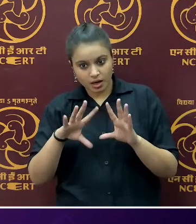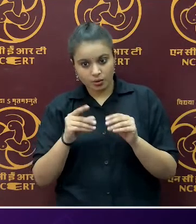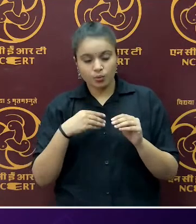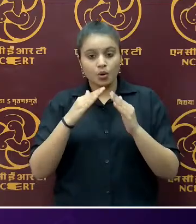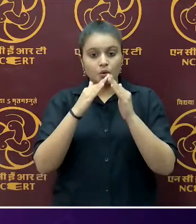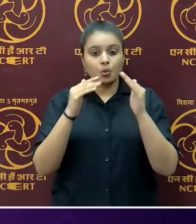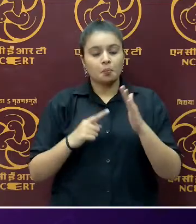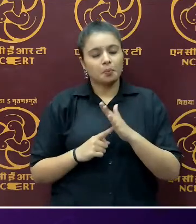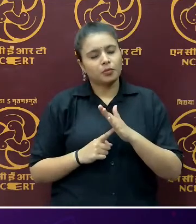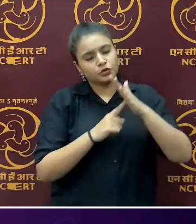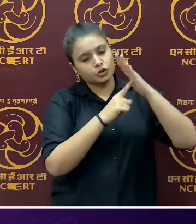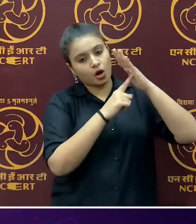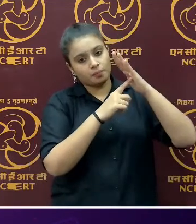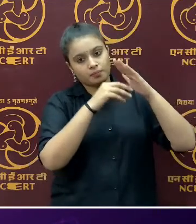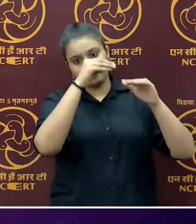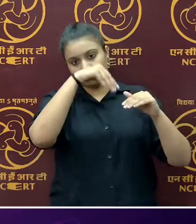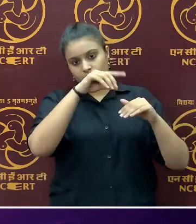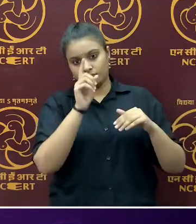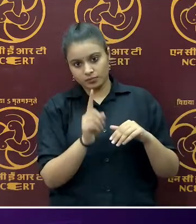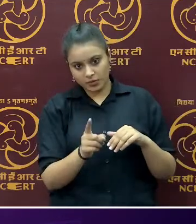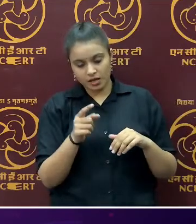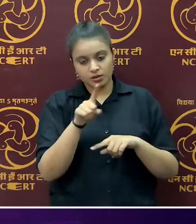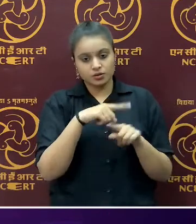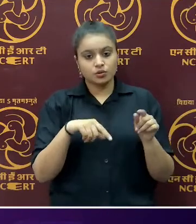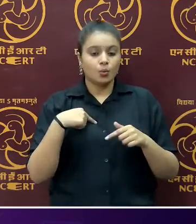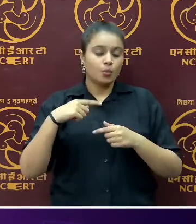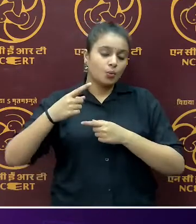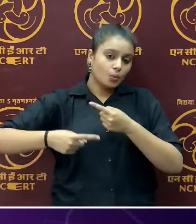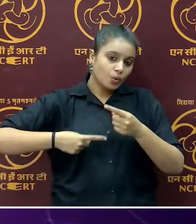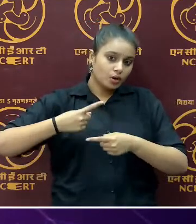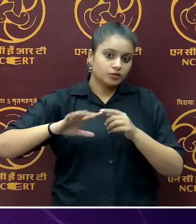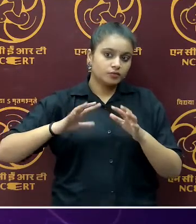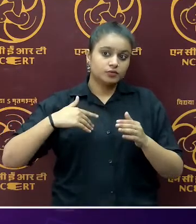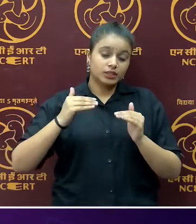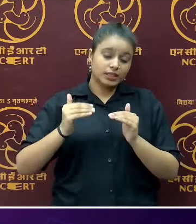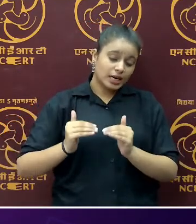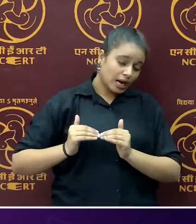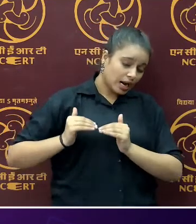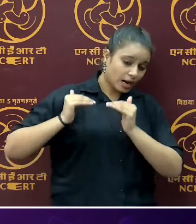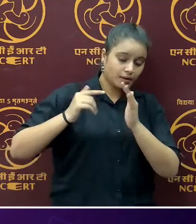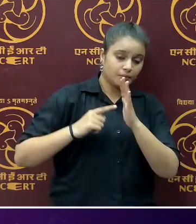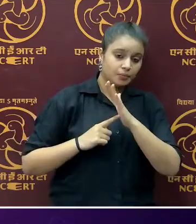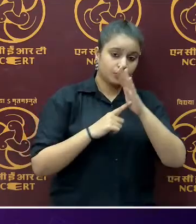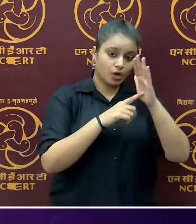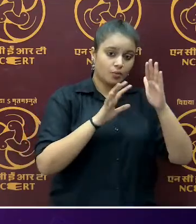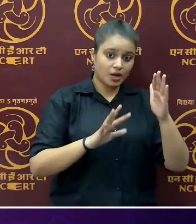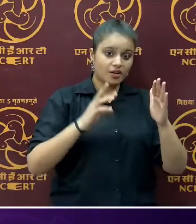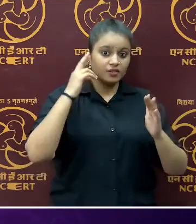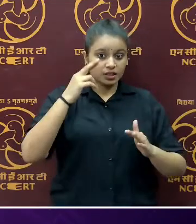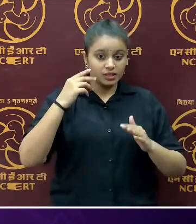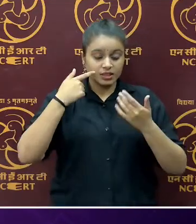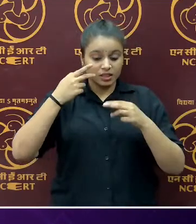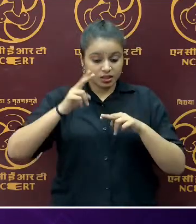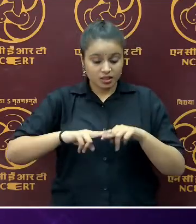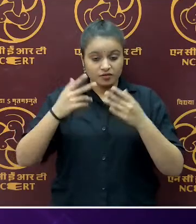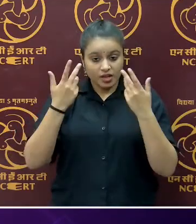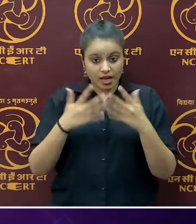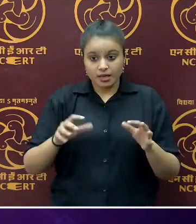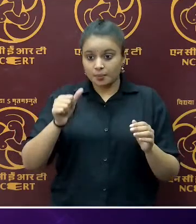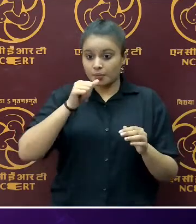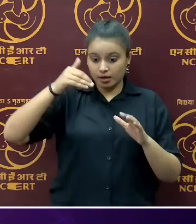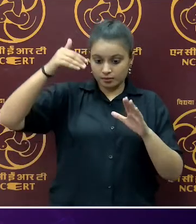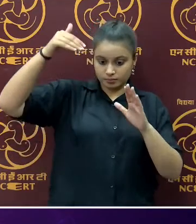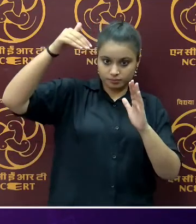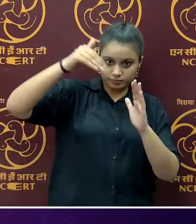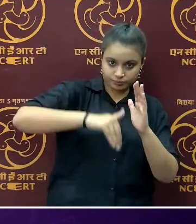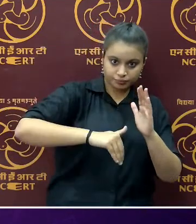in the buildings. Yes. And so then water tanks, they are always placed at such a height so that whenever water is being put